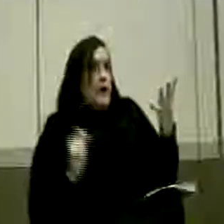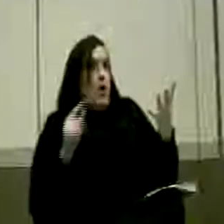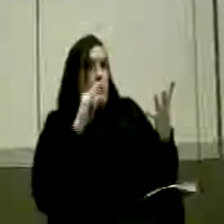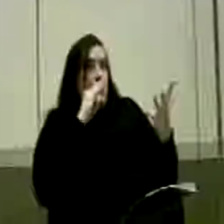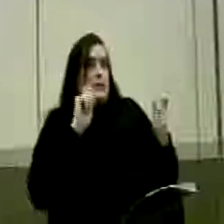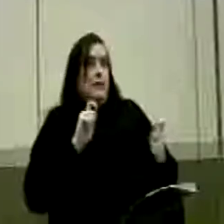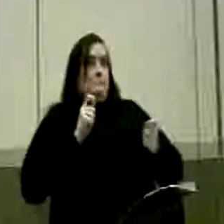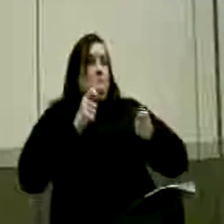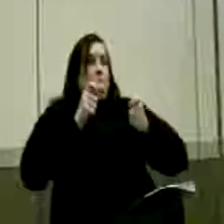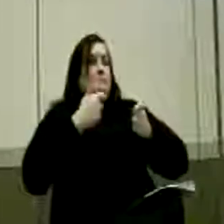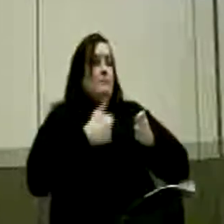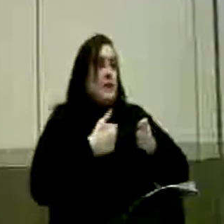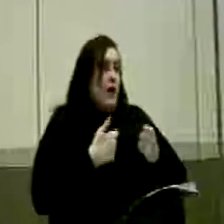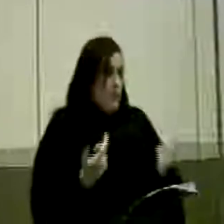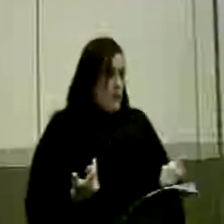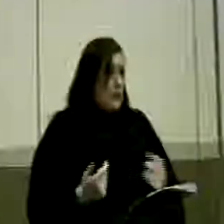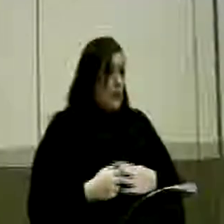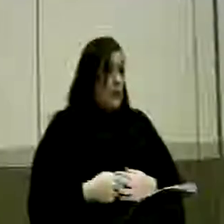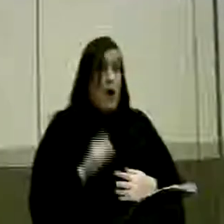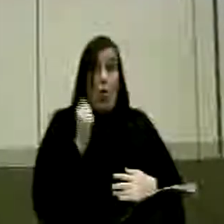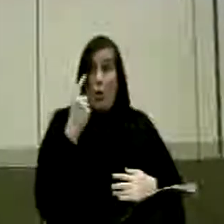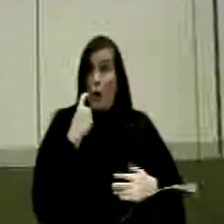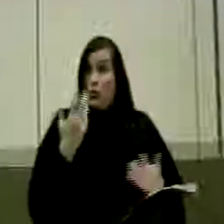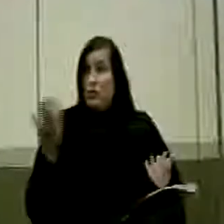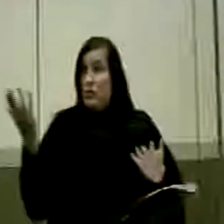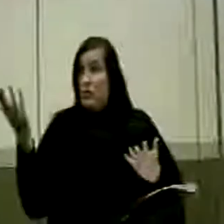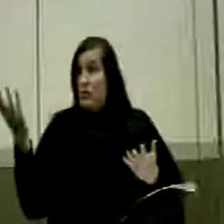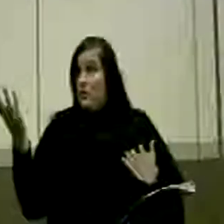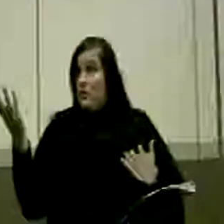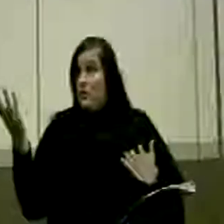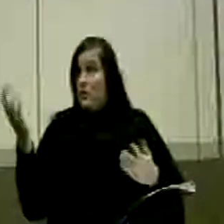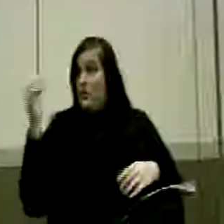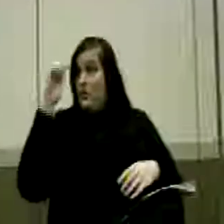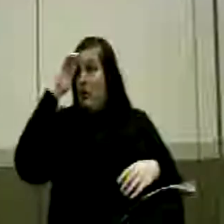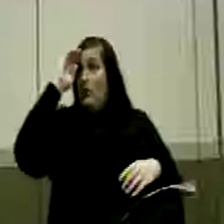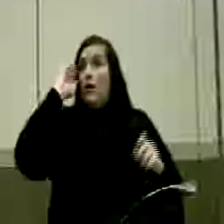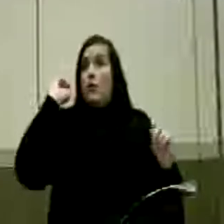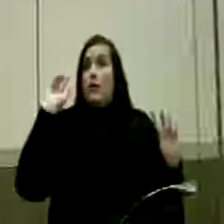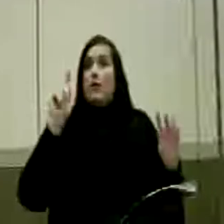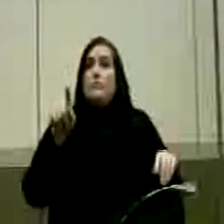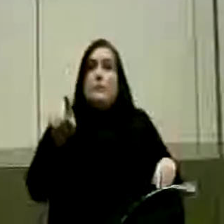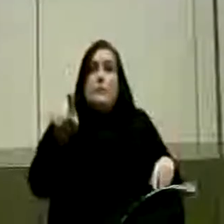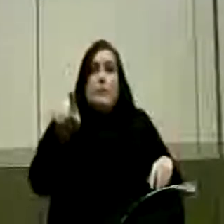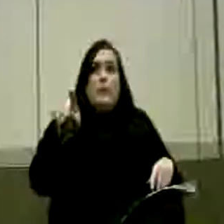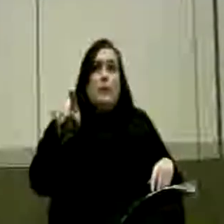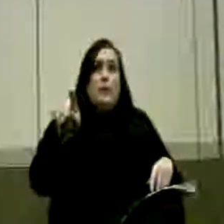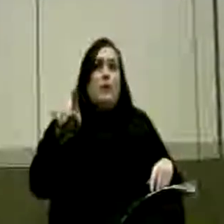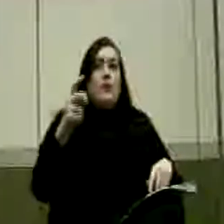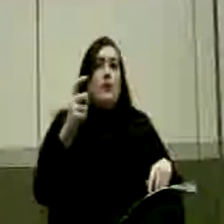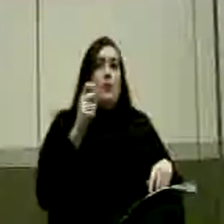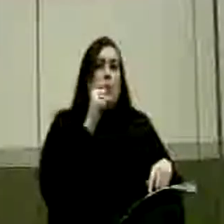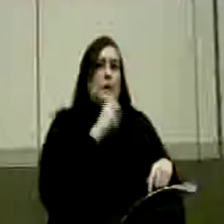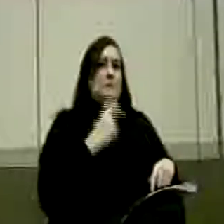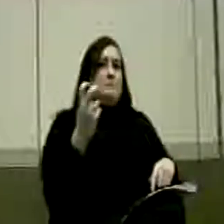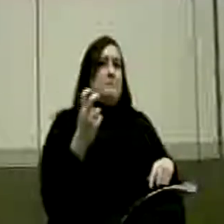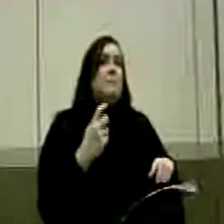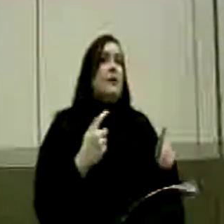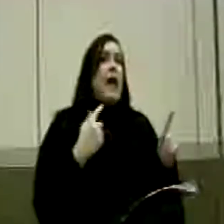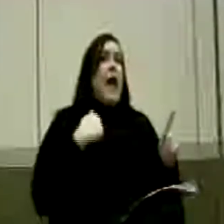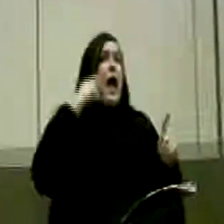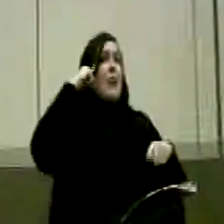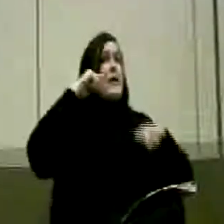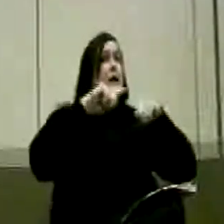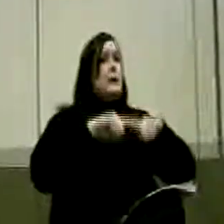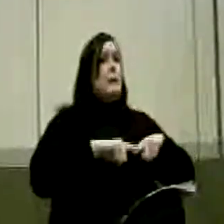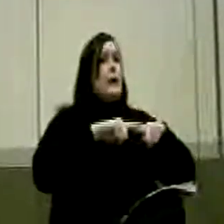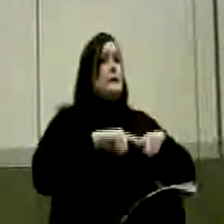more difficult. Was there another question here? Or? No? Yeah. I think it also depends